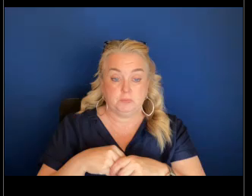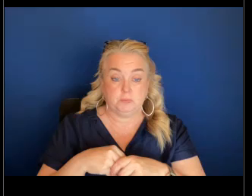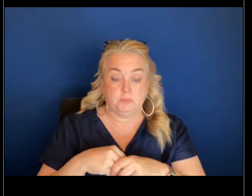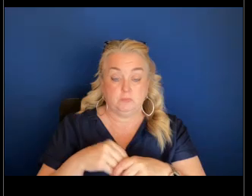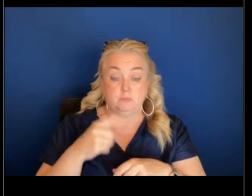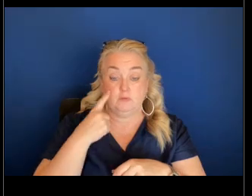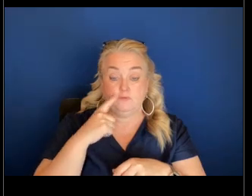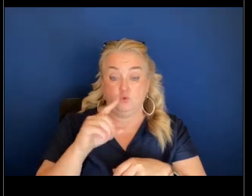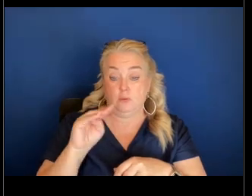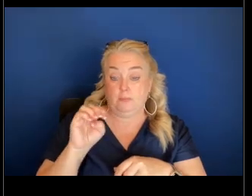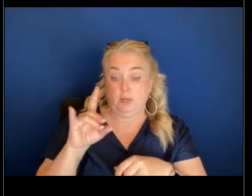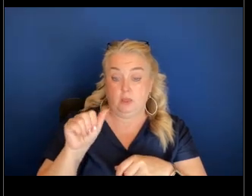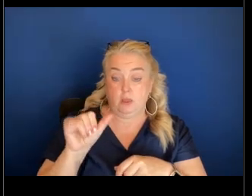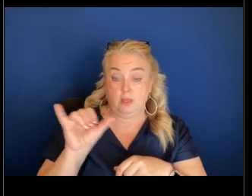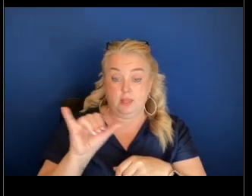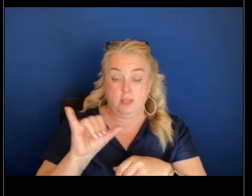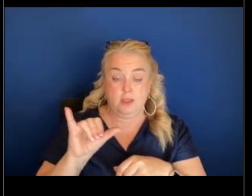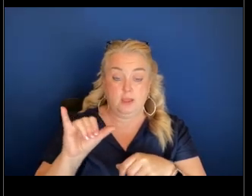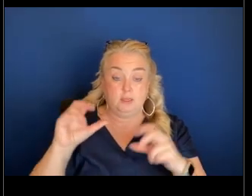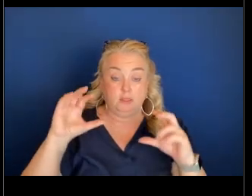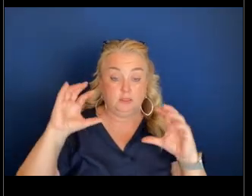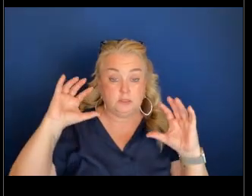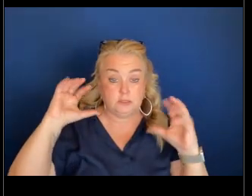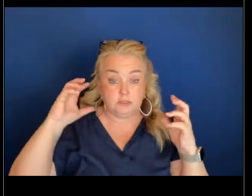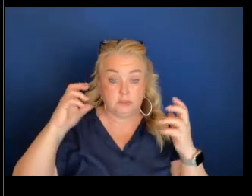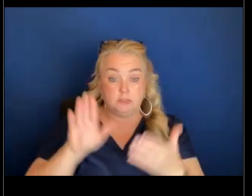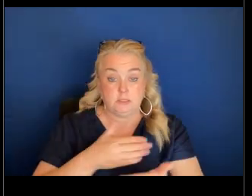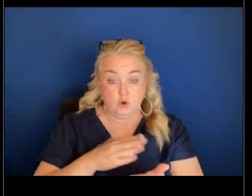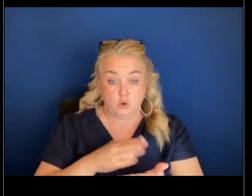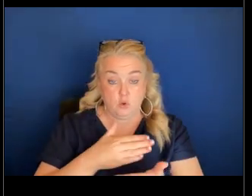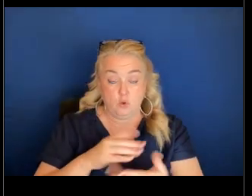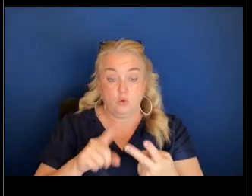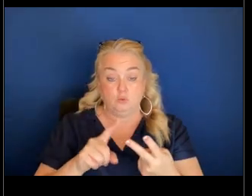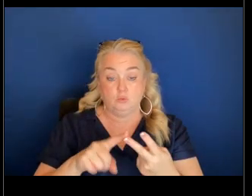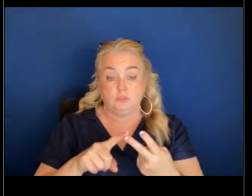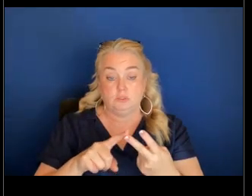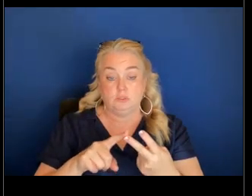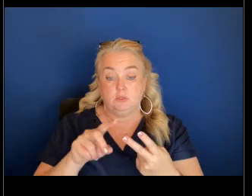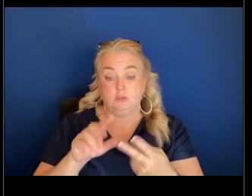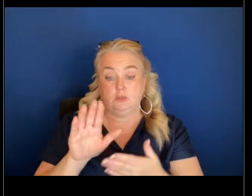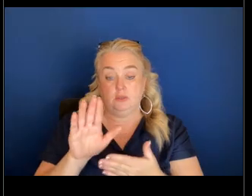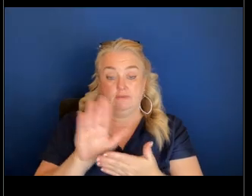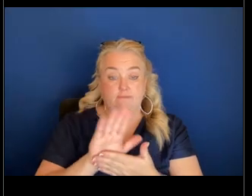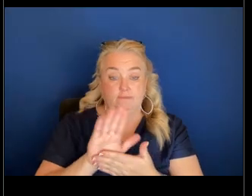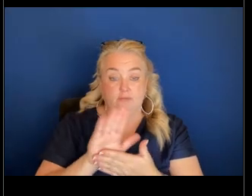Media items such as stereos, video monitors,